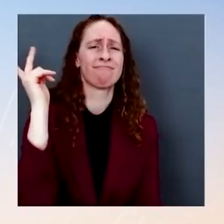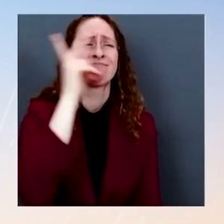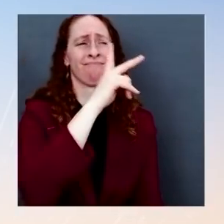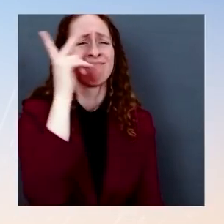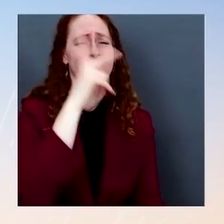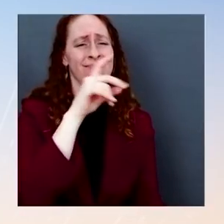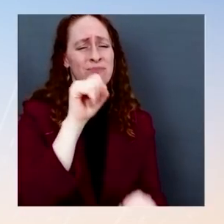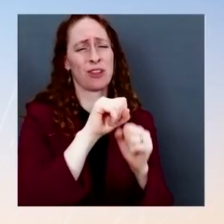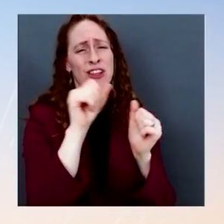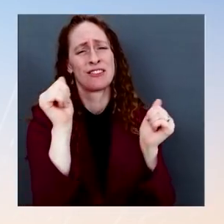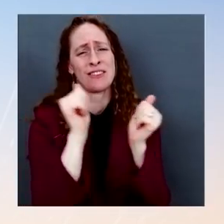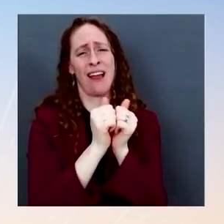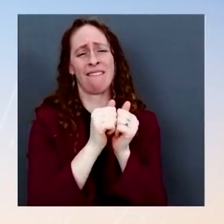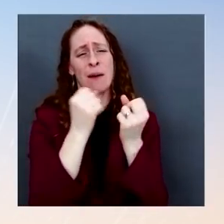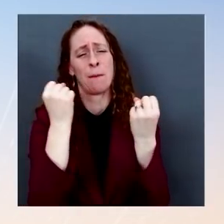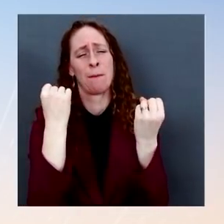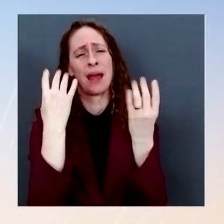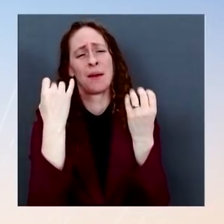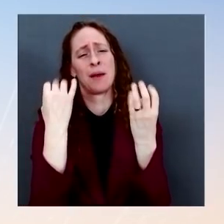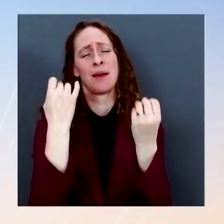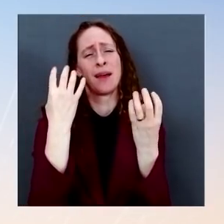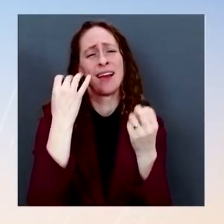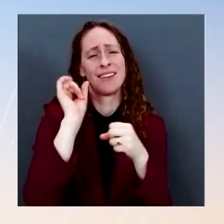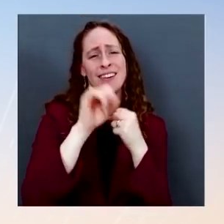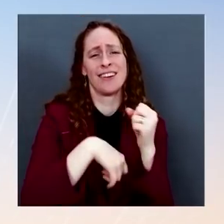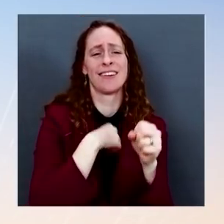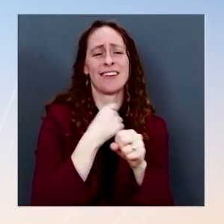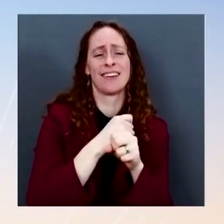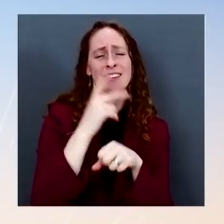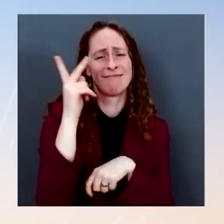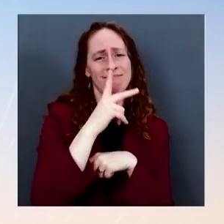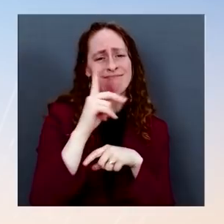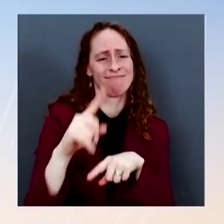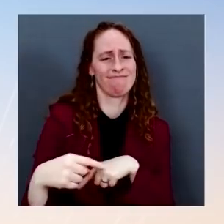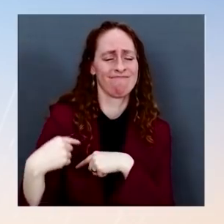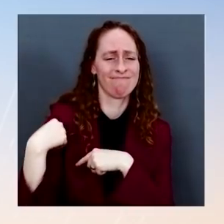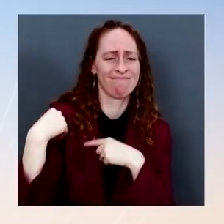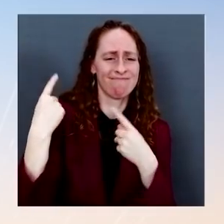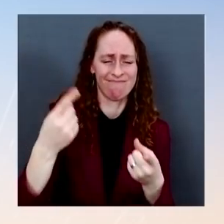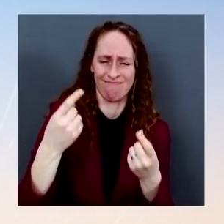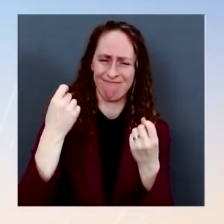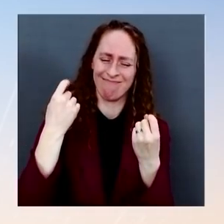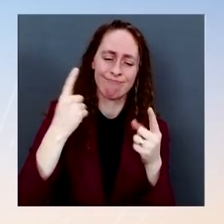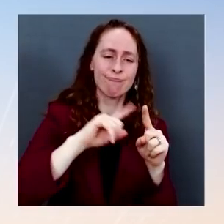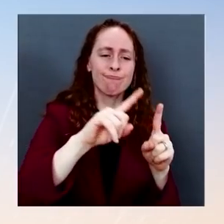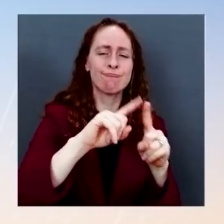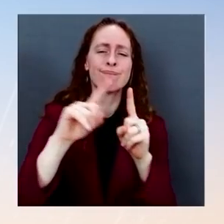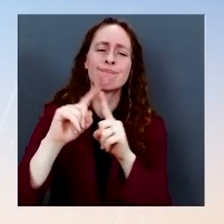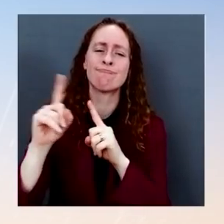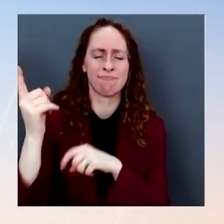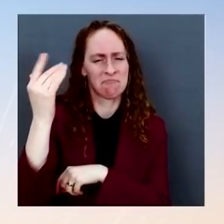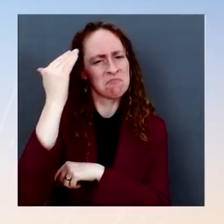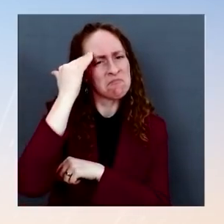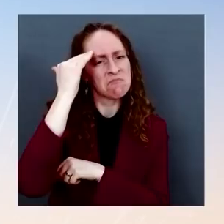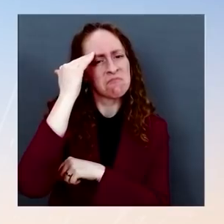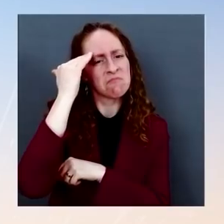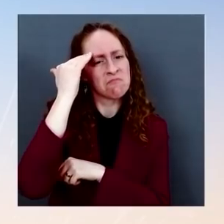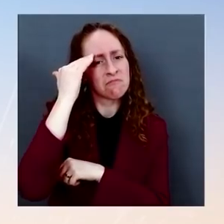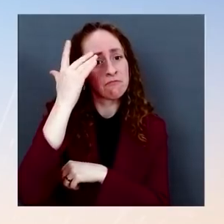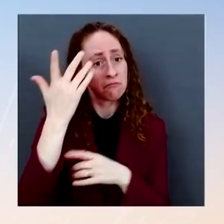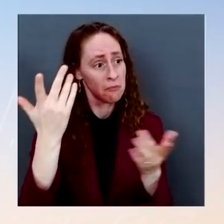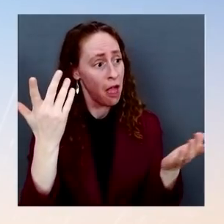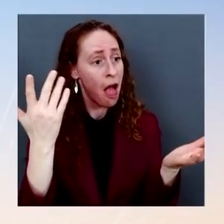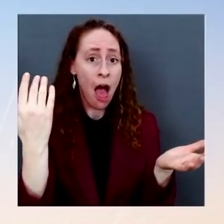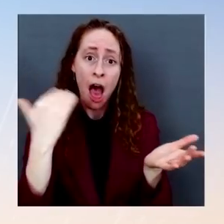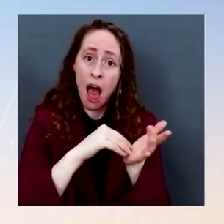other, and that's really where we're coming at this from. Go ahead. Thanks, Jan. I wanted to ask, is the president's speech, will